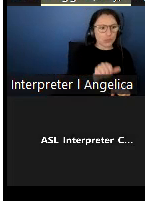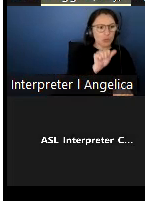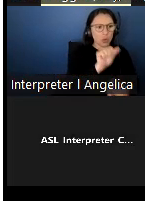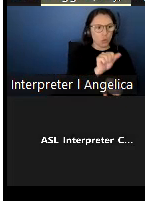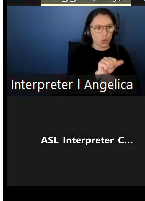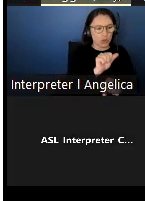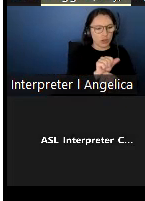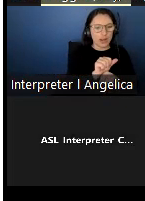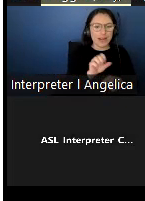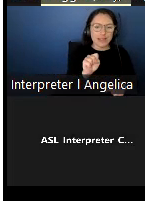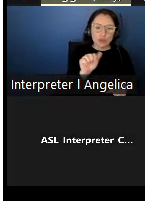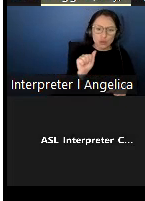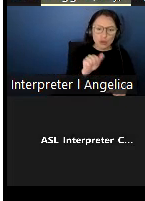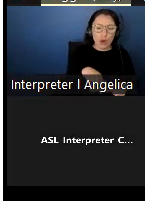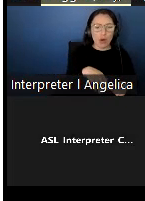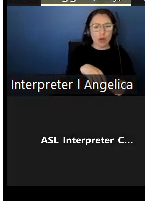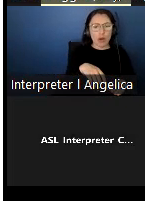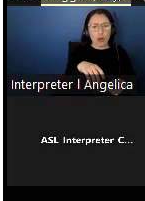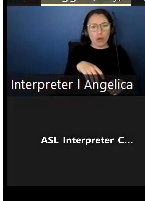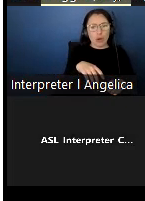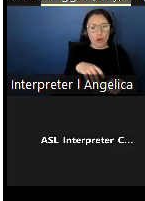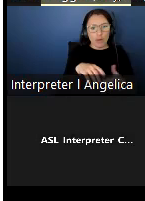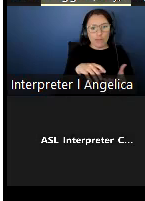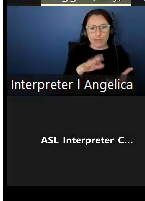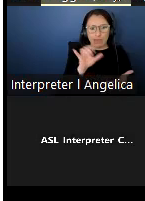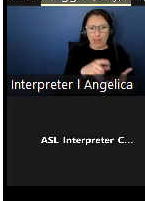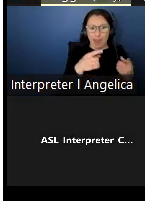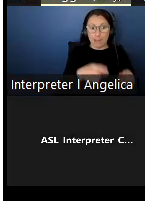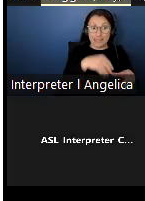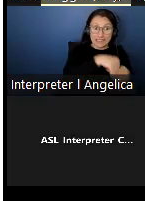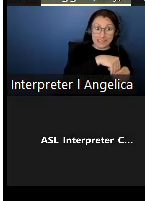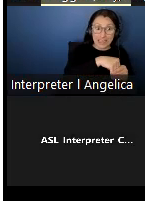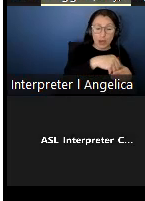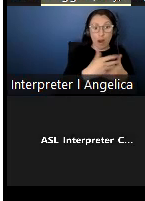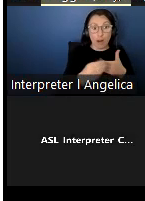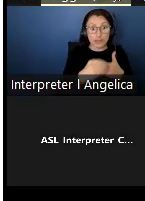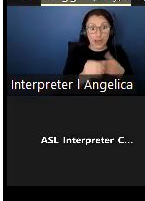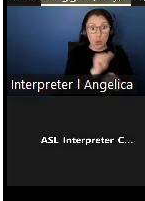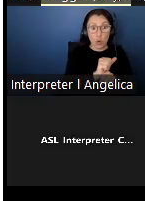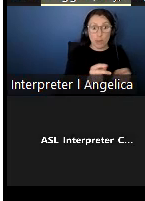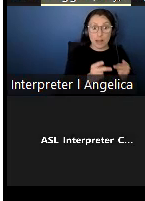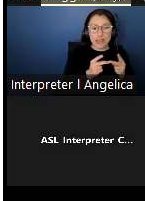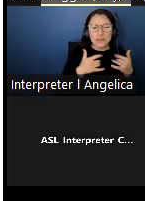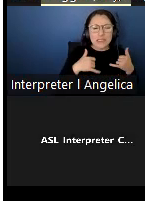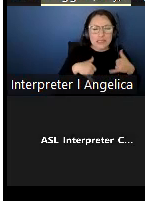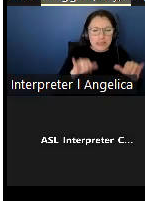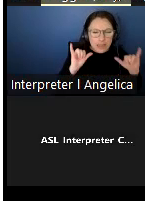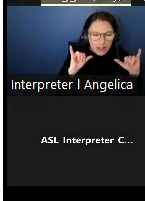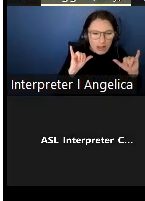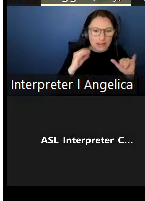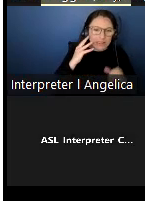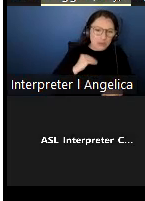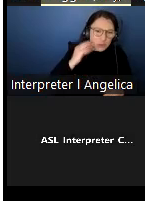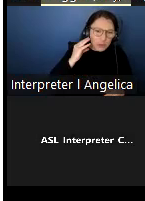in the workplace, or someone that has been sexually assaulted outside the workplace, but is still dealing with the aftermath, the trauma, and healing of